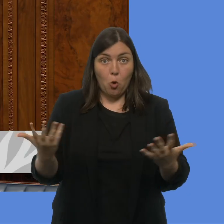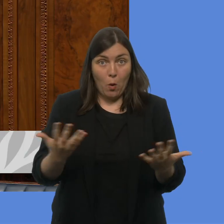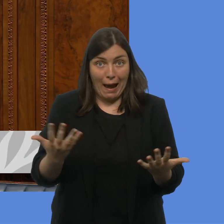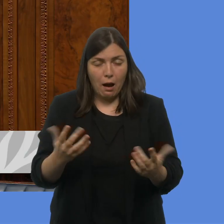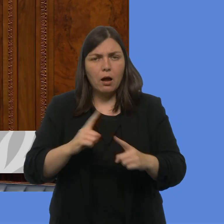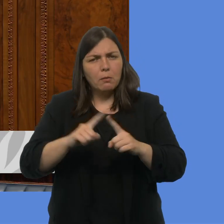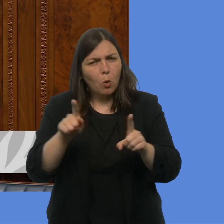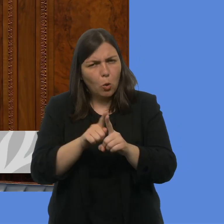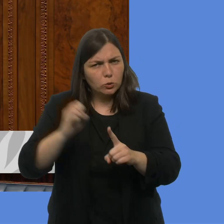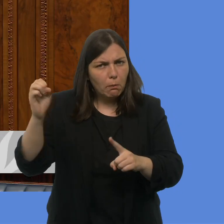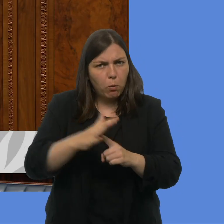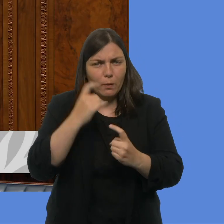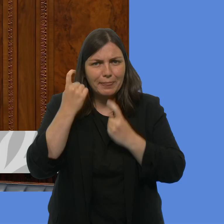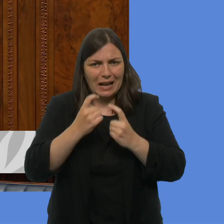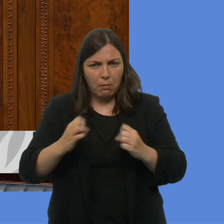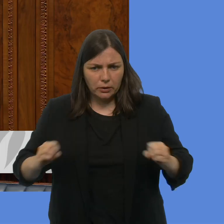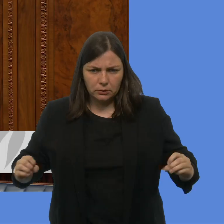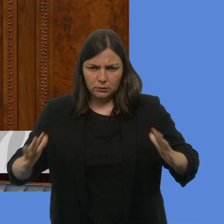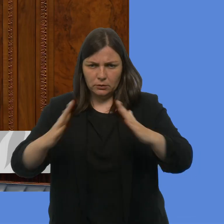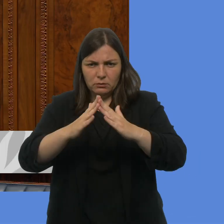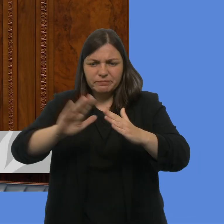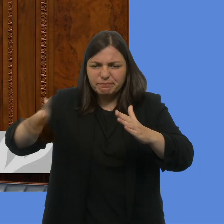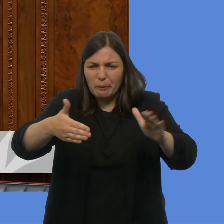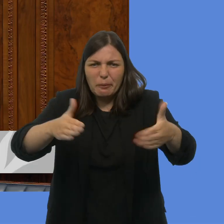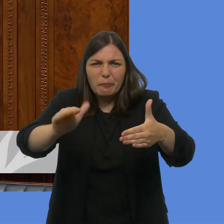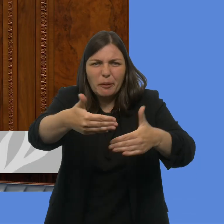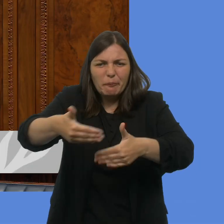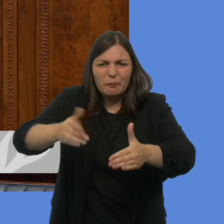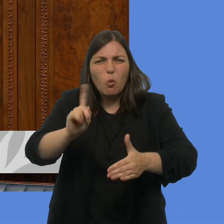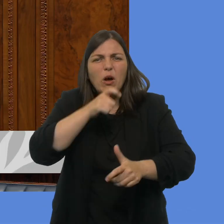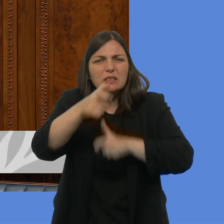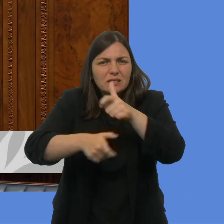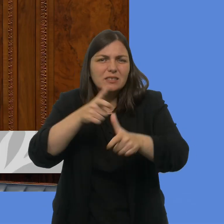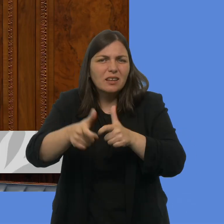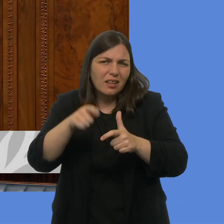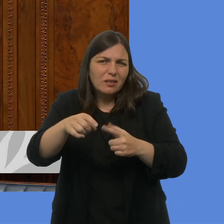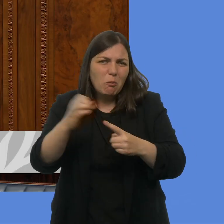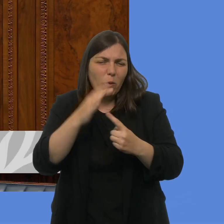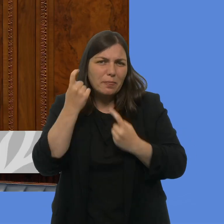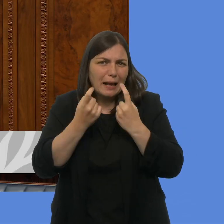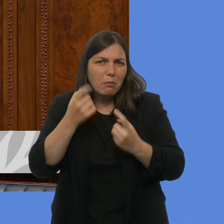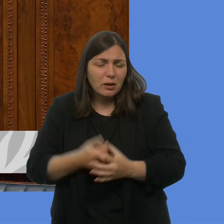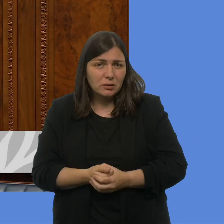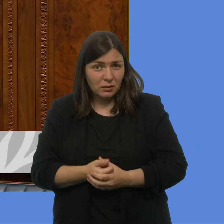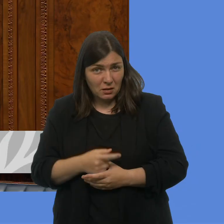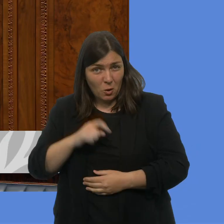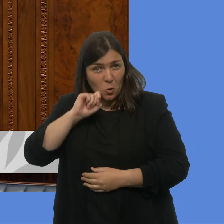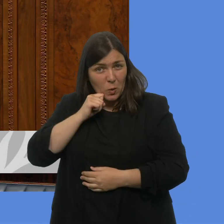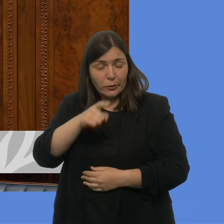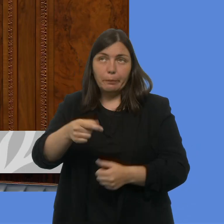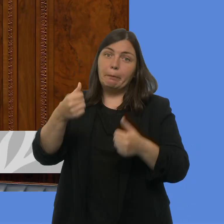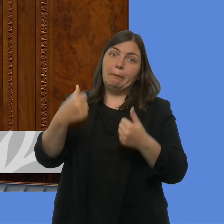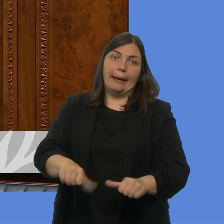TEO, will the Executive finally act on the FIC recommendations and introduce a framework that safeguards